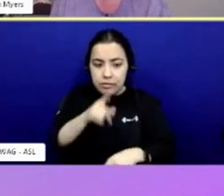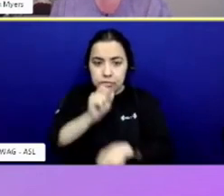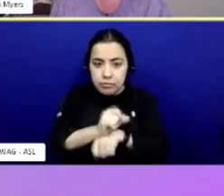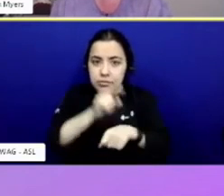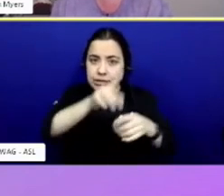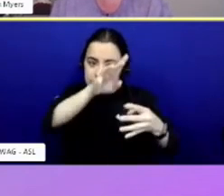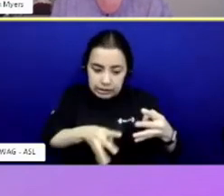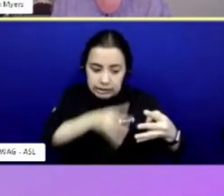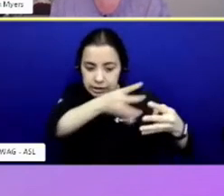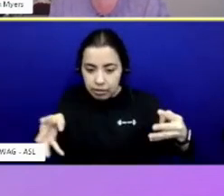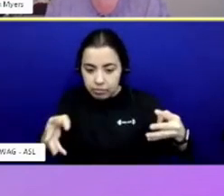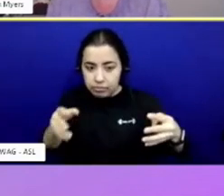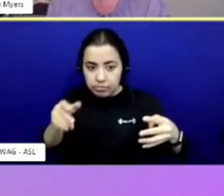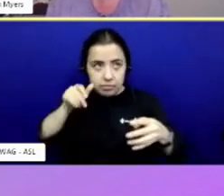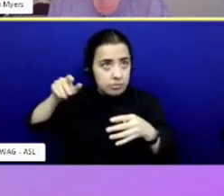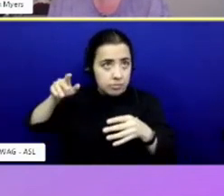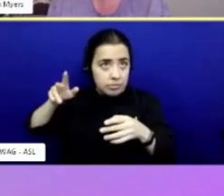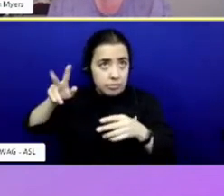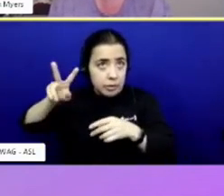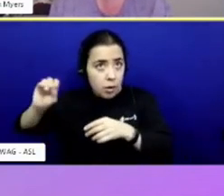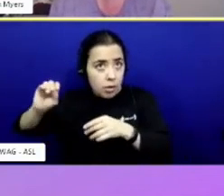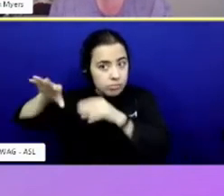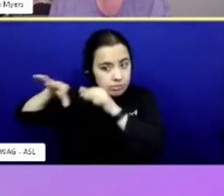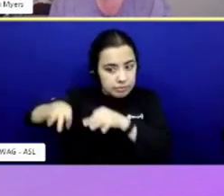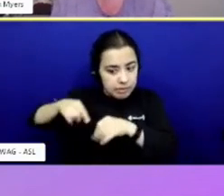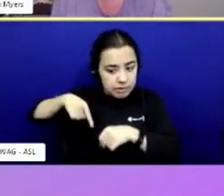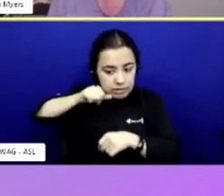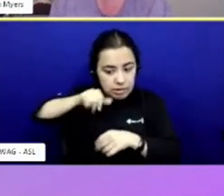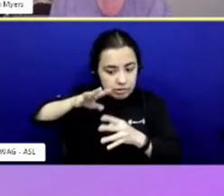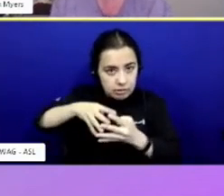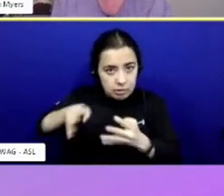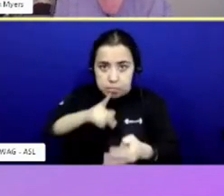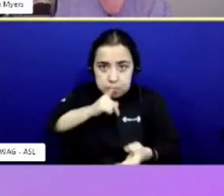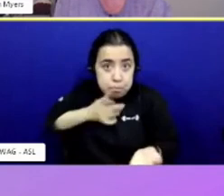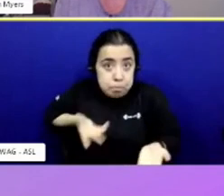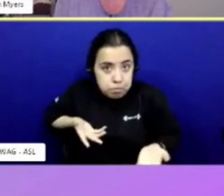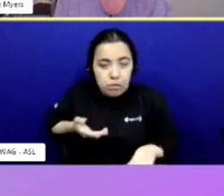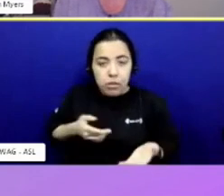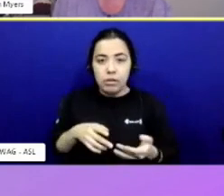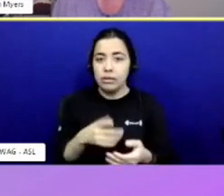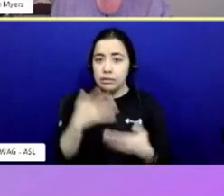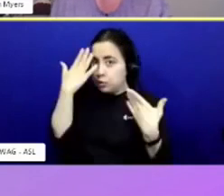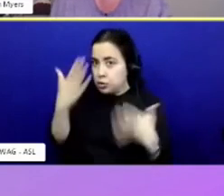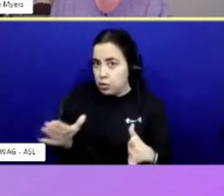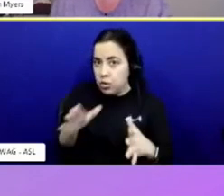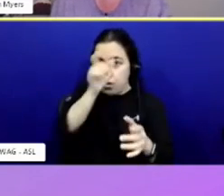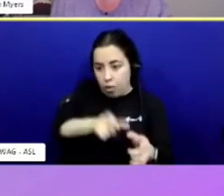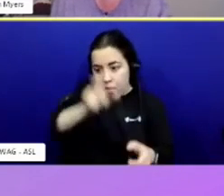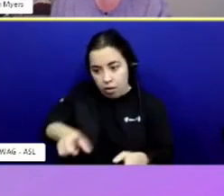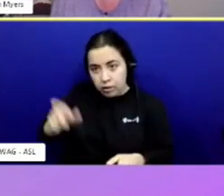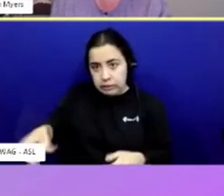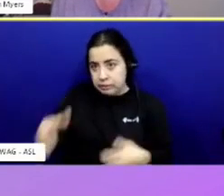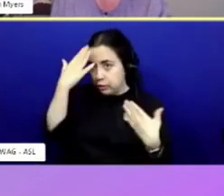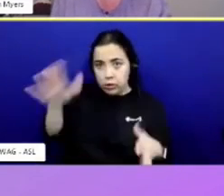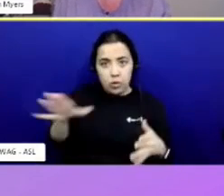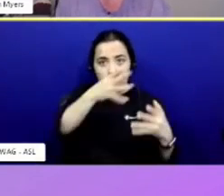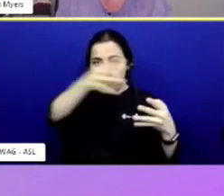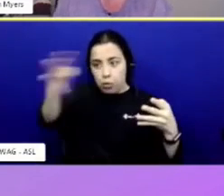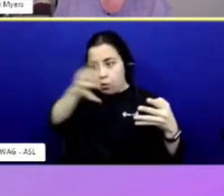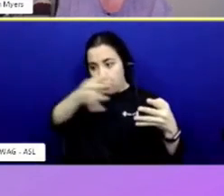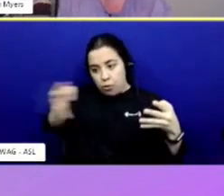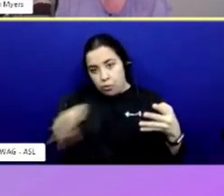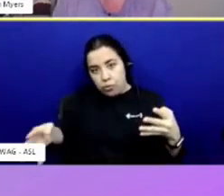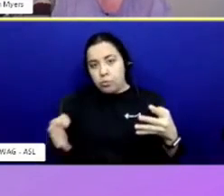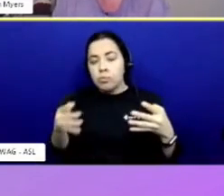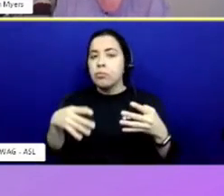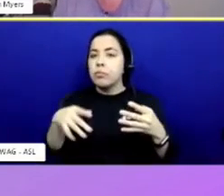table. They weren't told things that they might expect to hear, like how many columns or rows there were. And they're forced to go